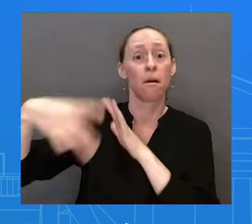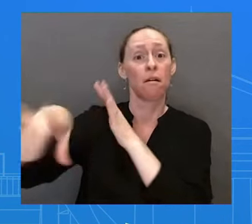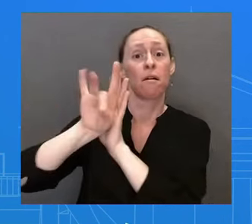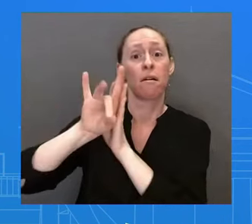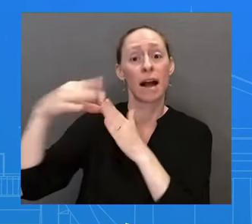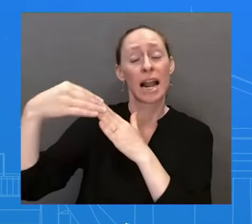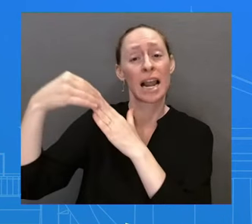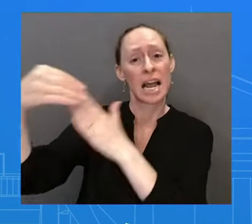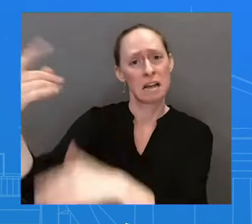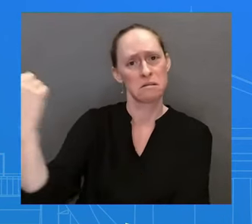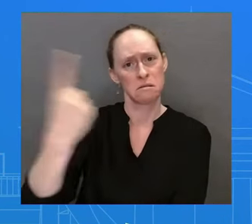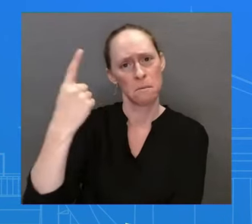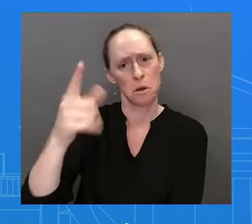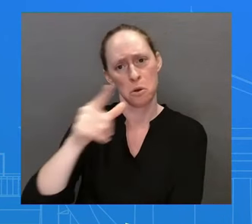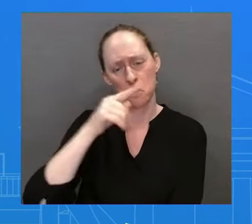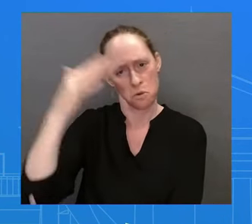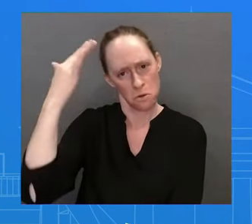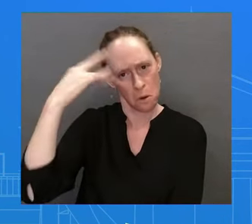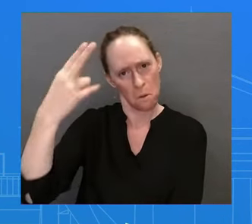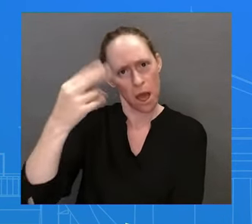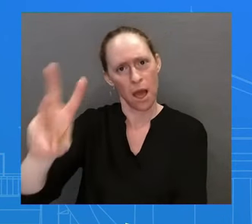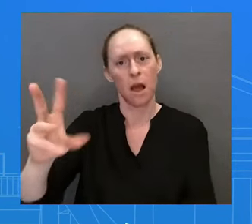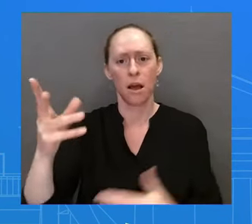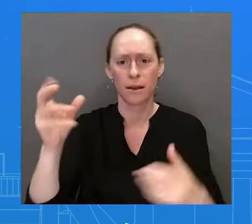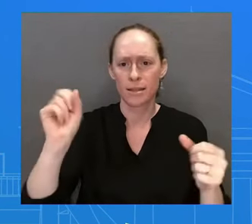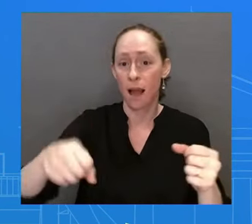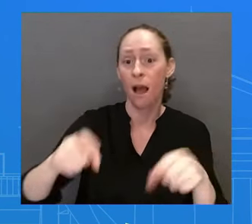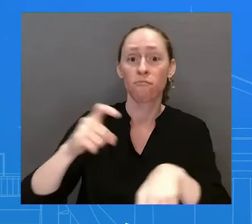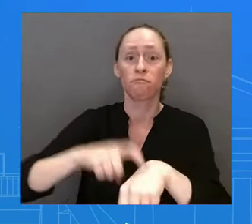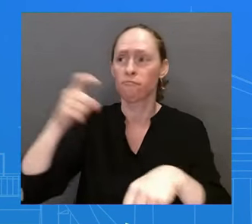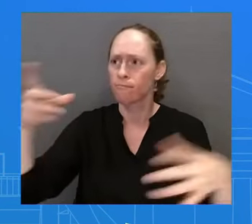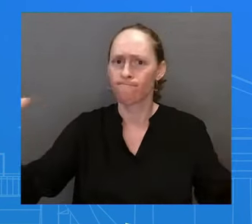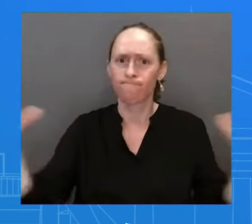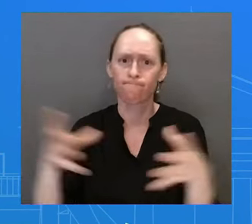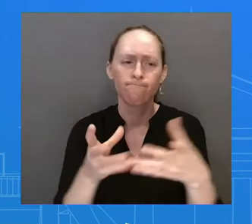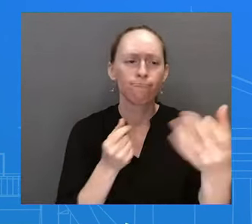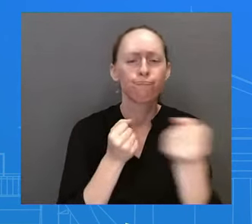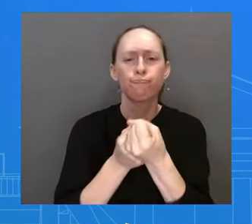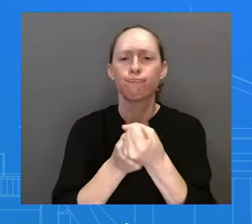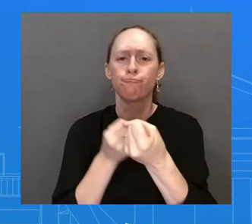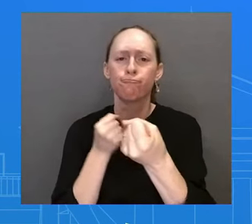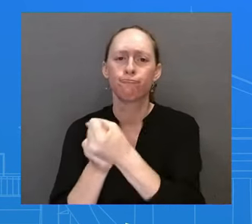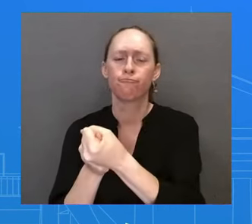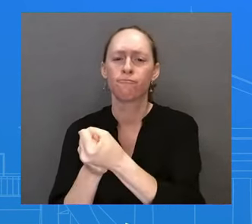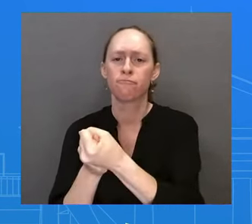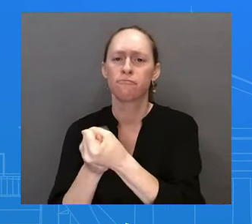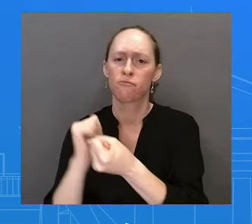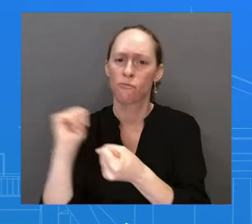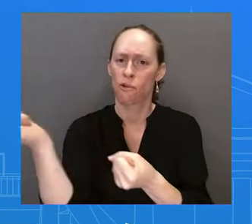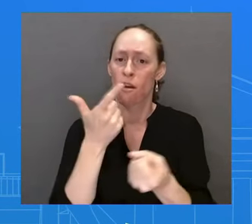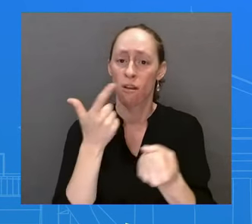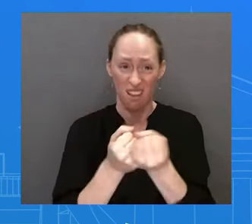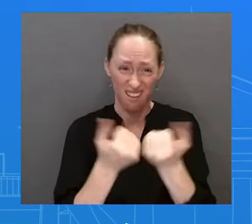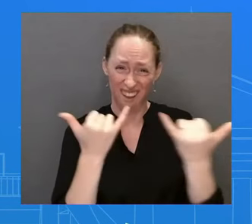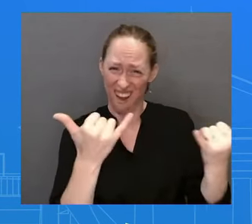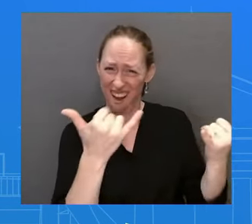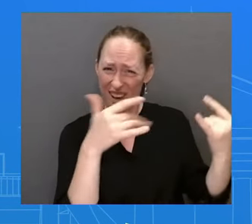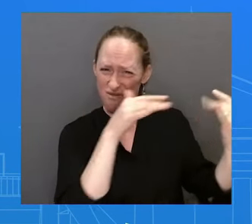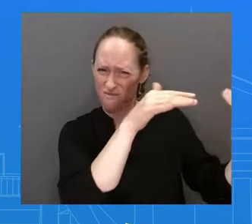future ahead for the alliance. And whenever this war ends, however it ends, NATO is going to be different. For one thing, it's going to be